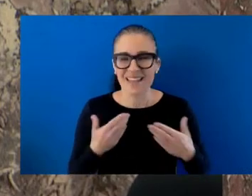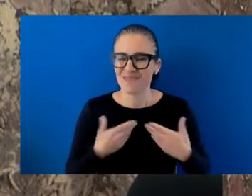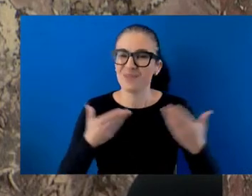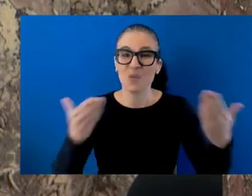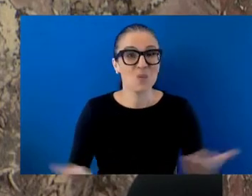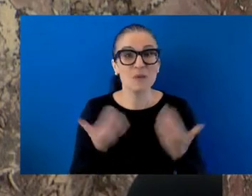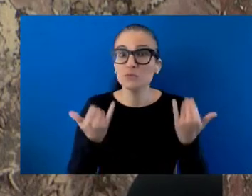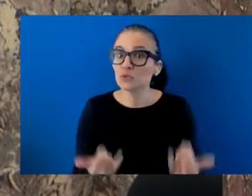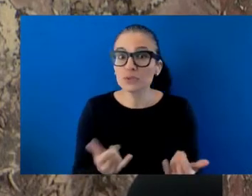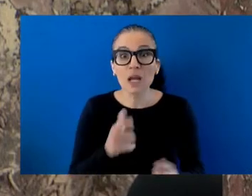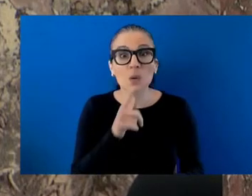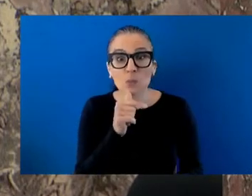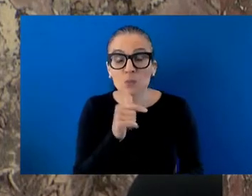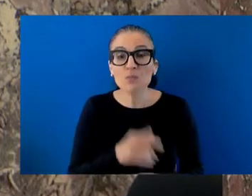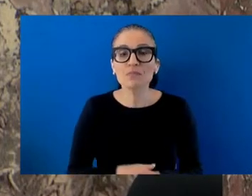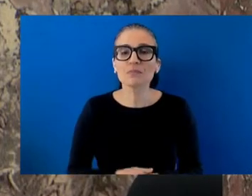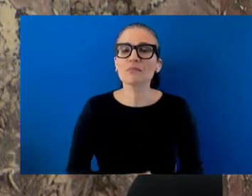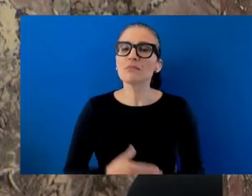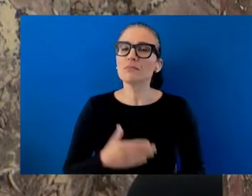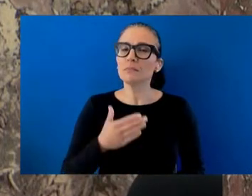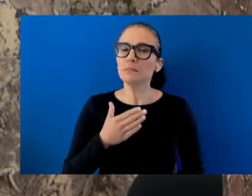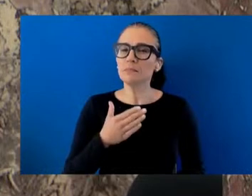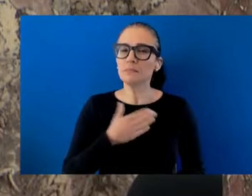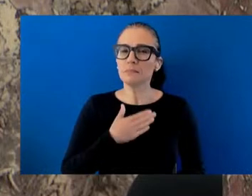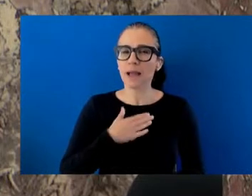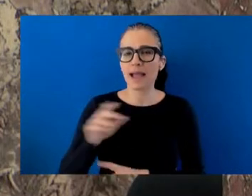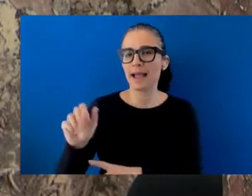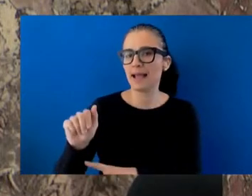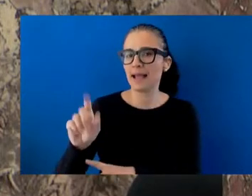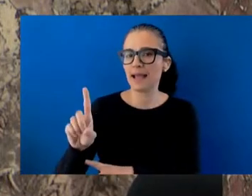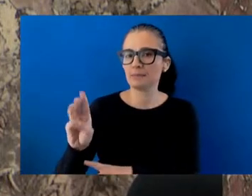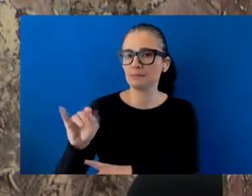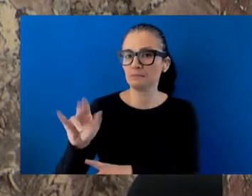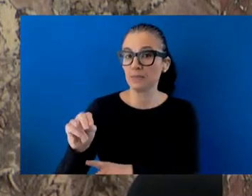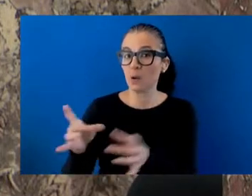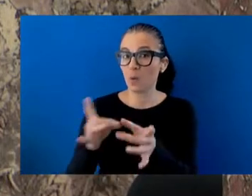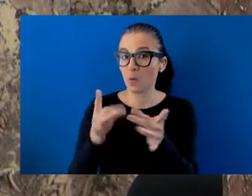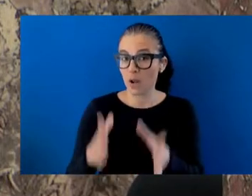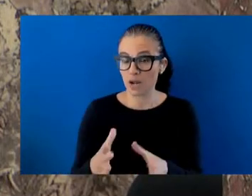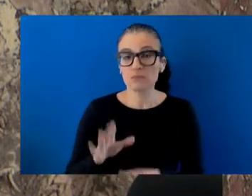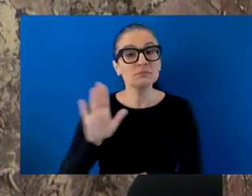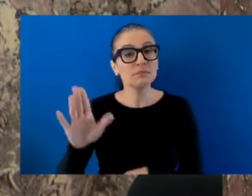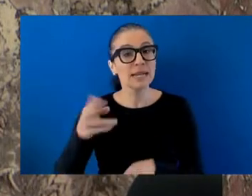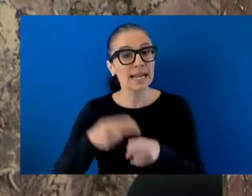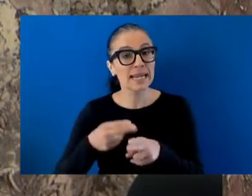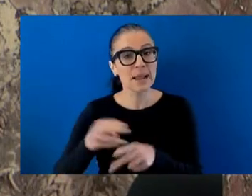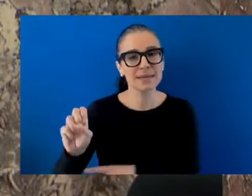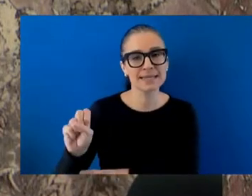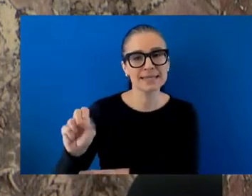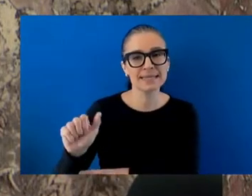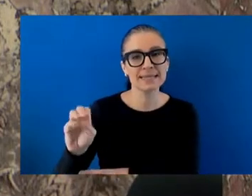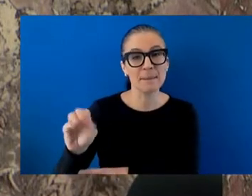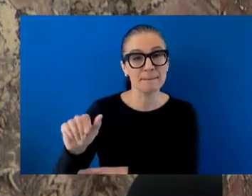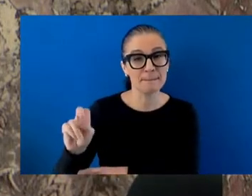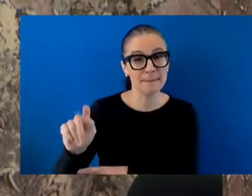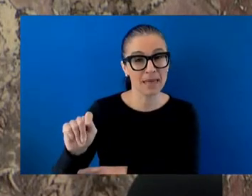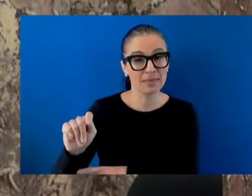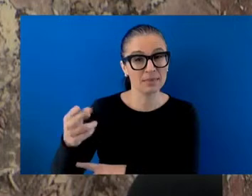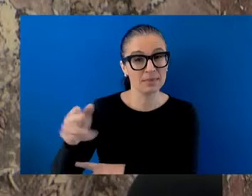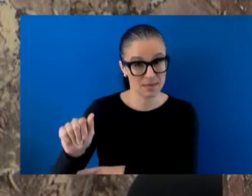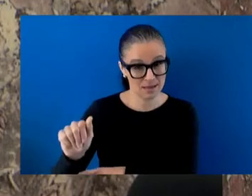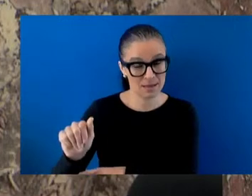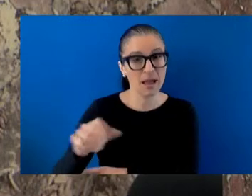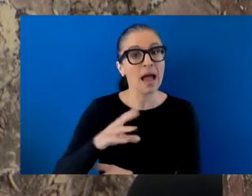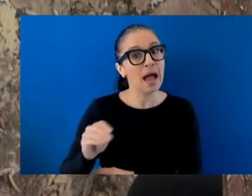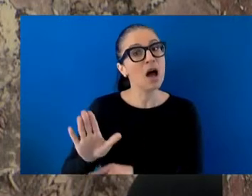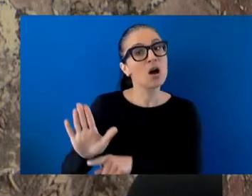coordinator, Samantha Newcomb, who is in the House today, along with her father, Dave Newcomb.